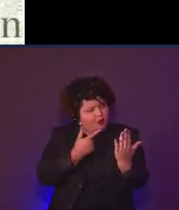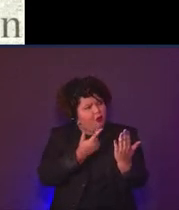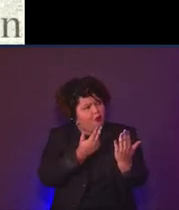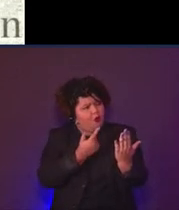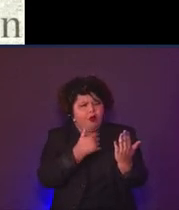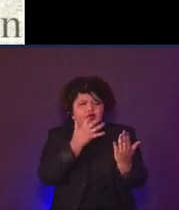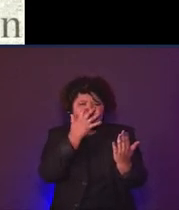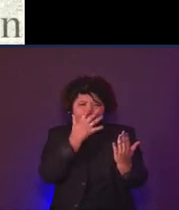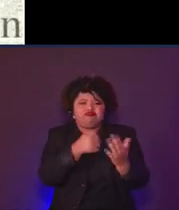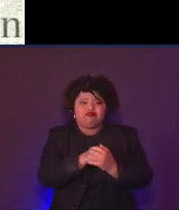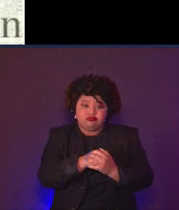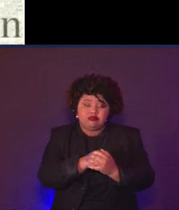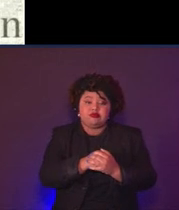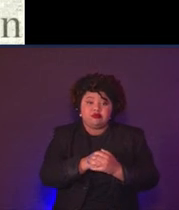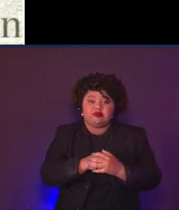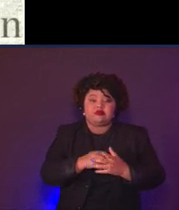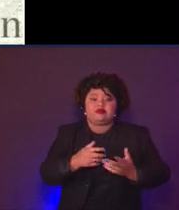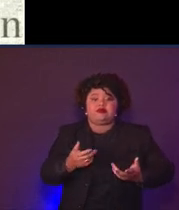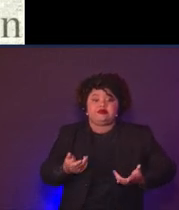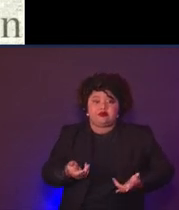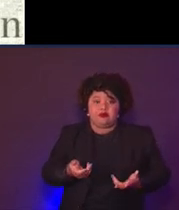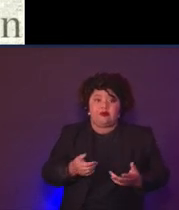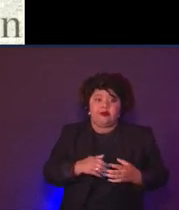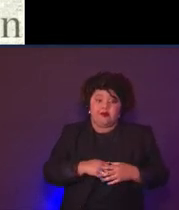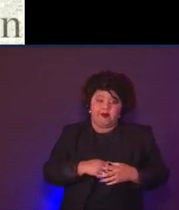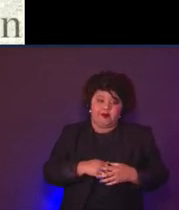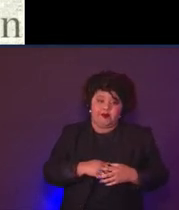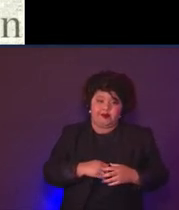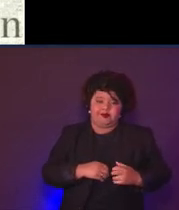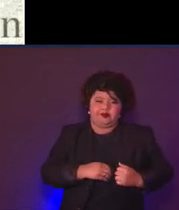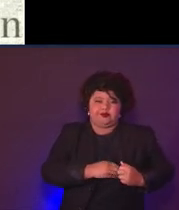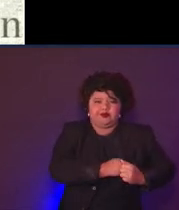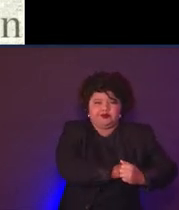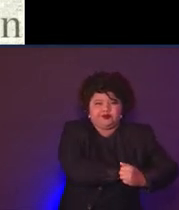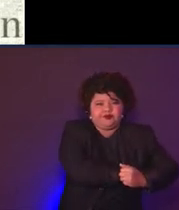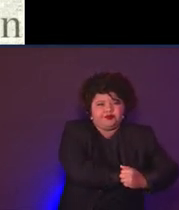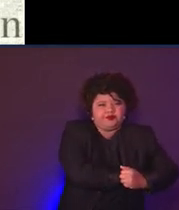Miami Herald was pretty funny sometimes. So